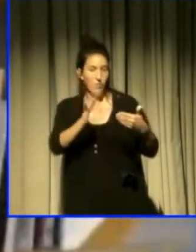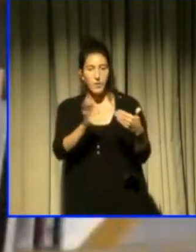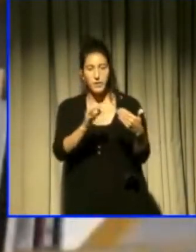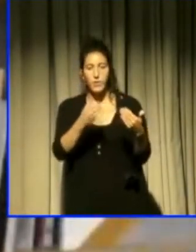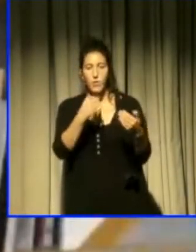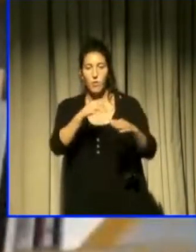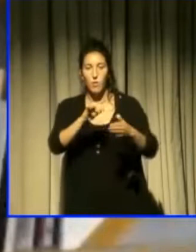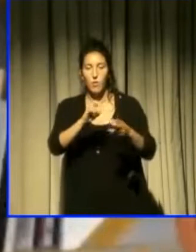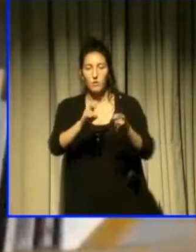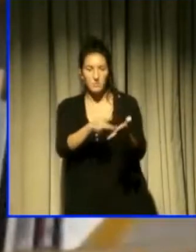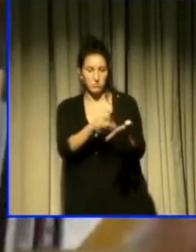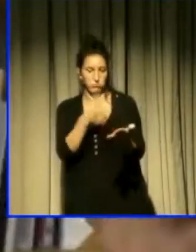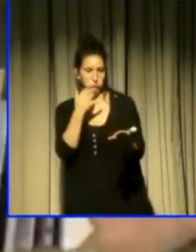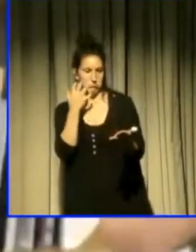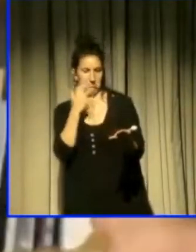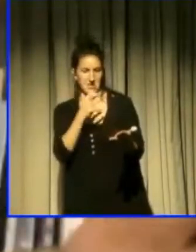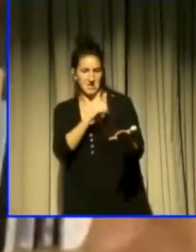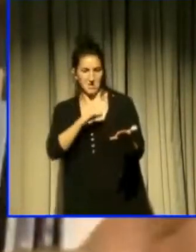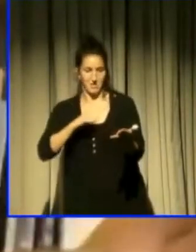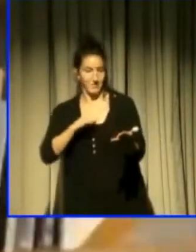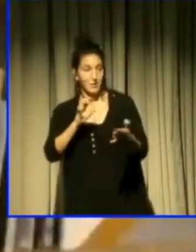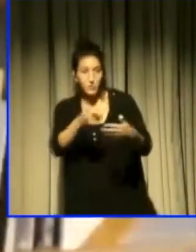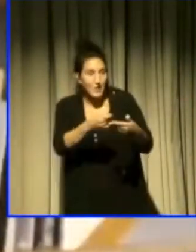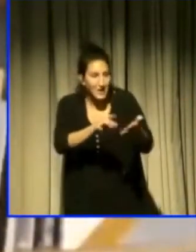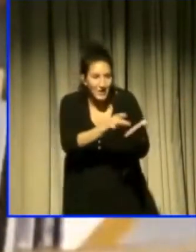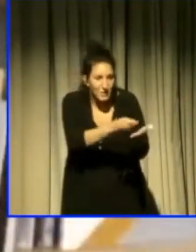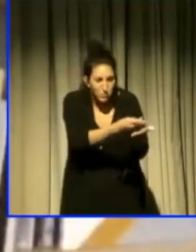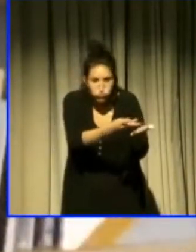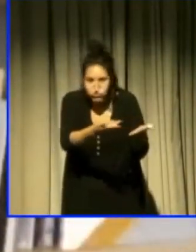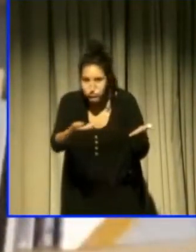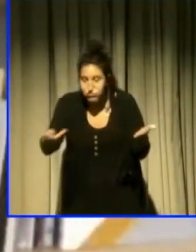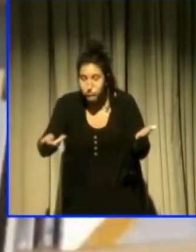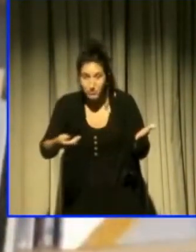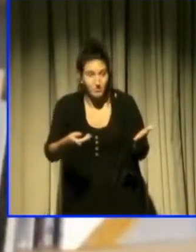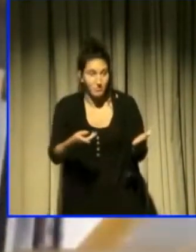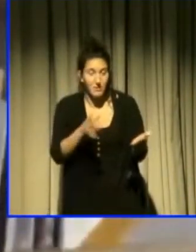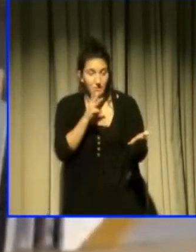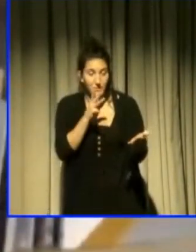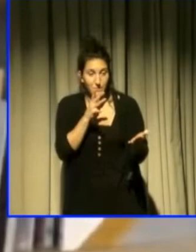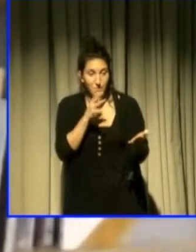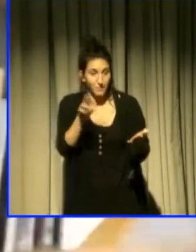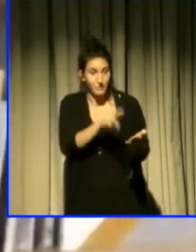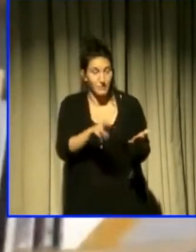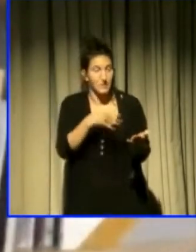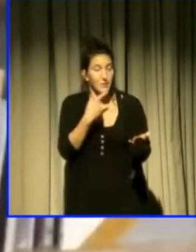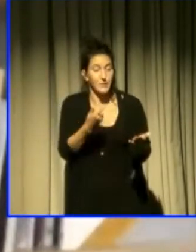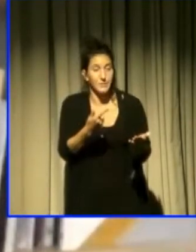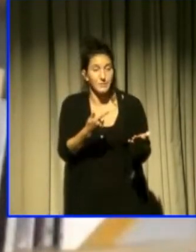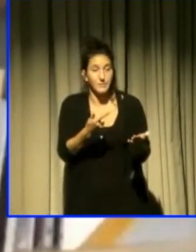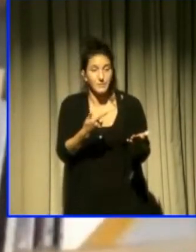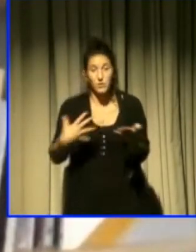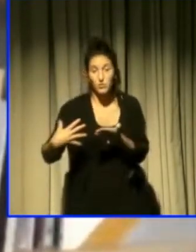independent magazines. So again, not getting a subscription to anyone. Every week or month, just buy